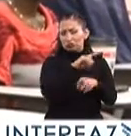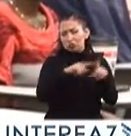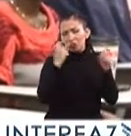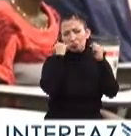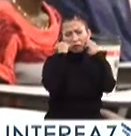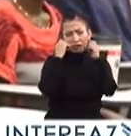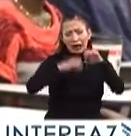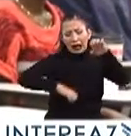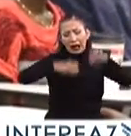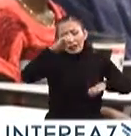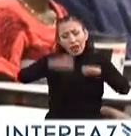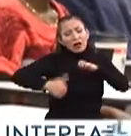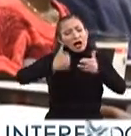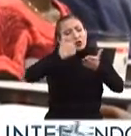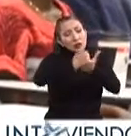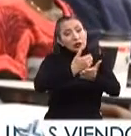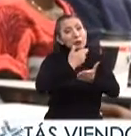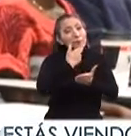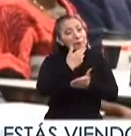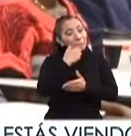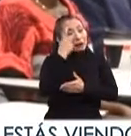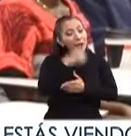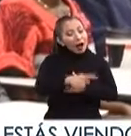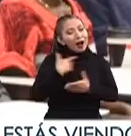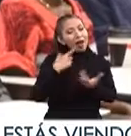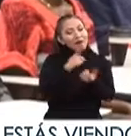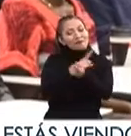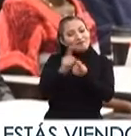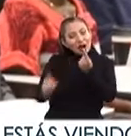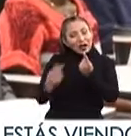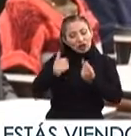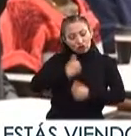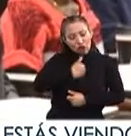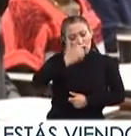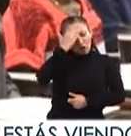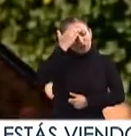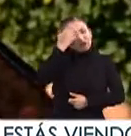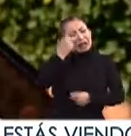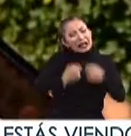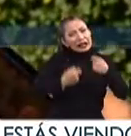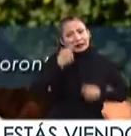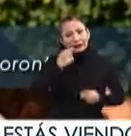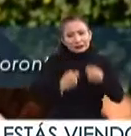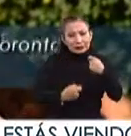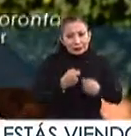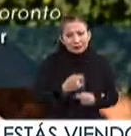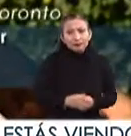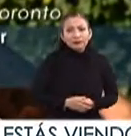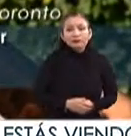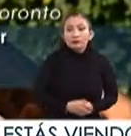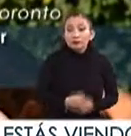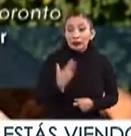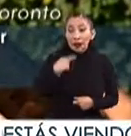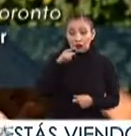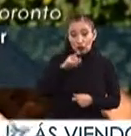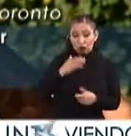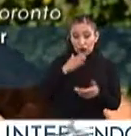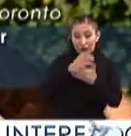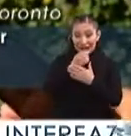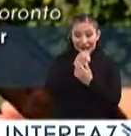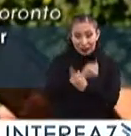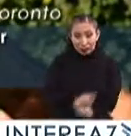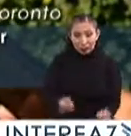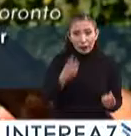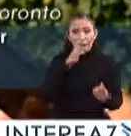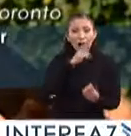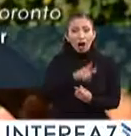las edades de herramientas útiles de interacción y de autoconocimiento. I wouldn't turn to a kindergartner and say, go be a better lawyer,